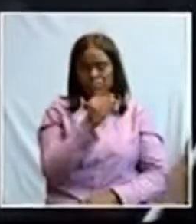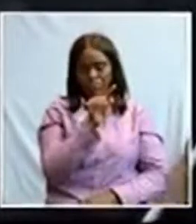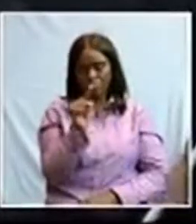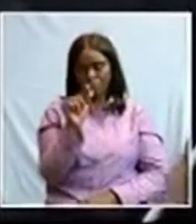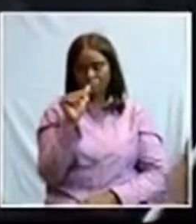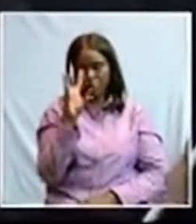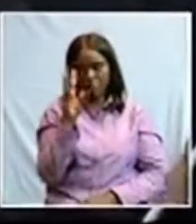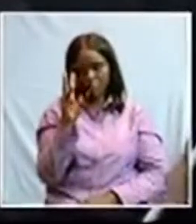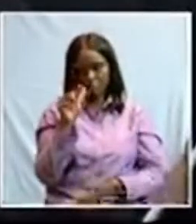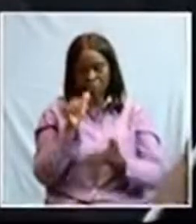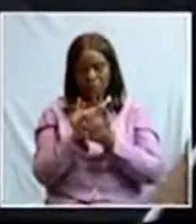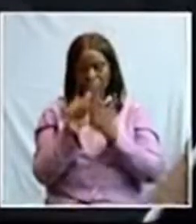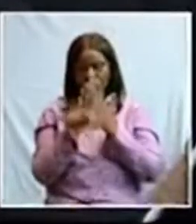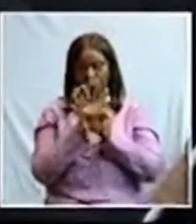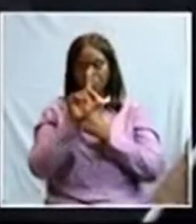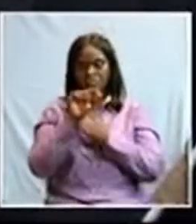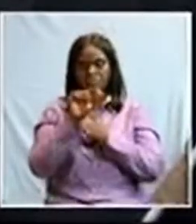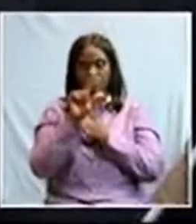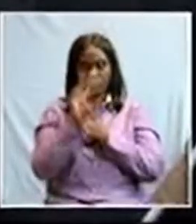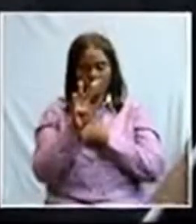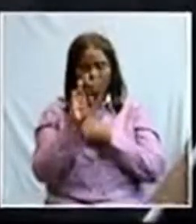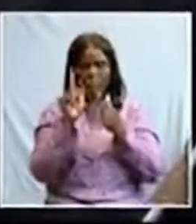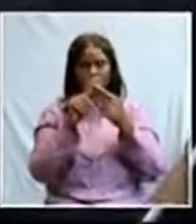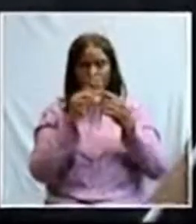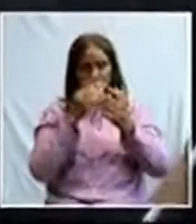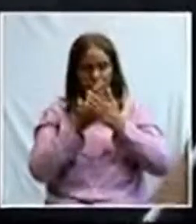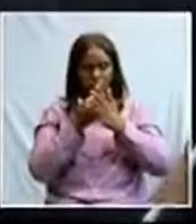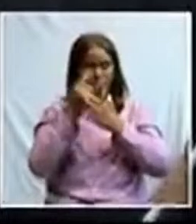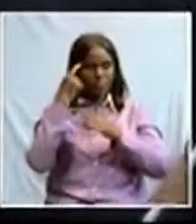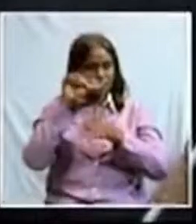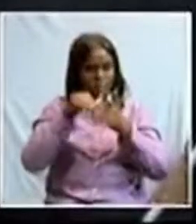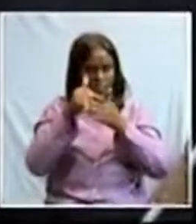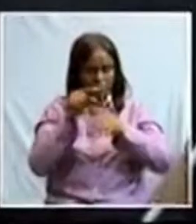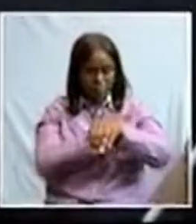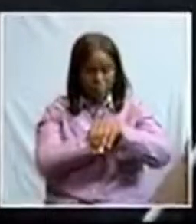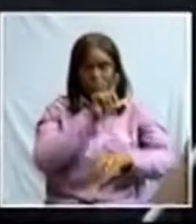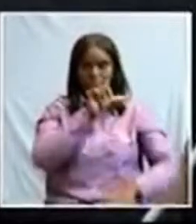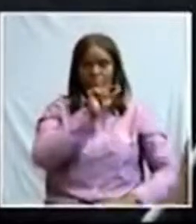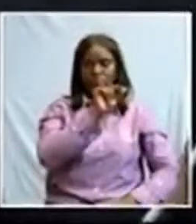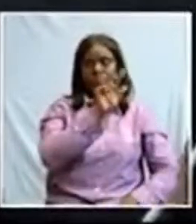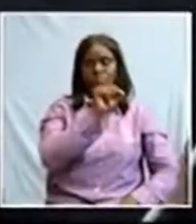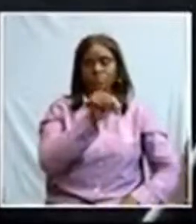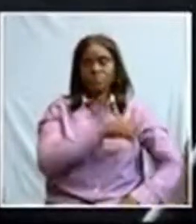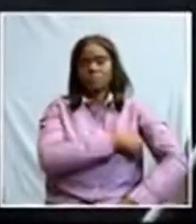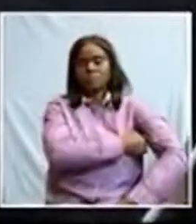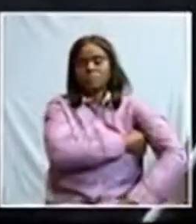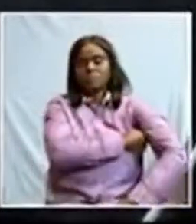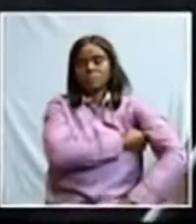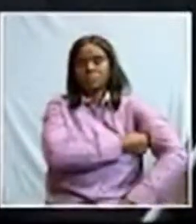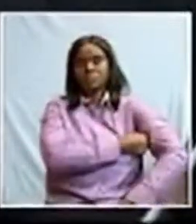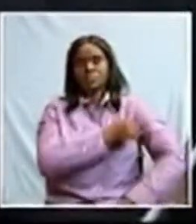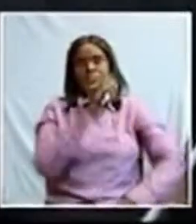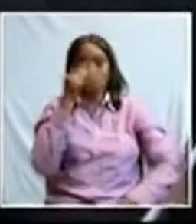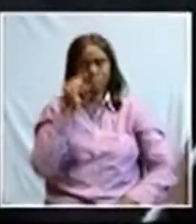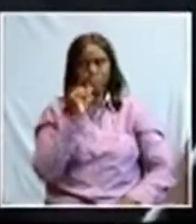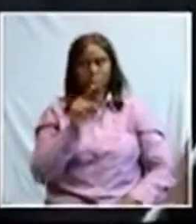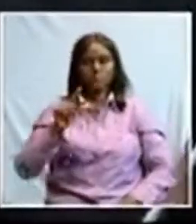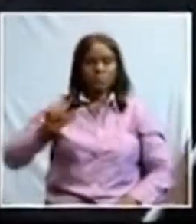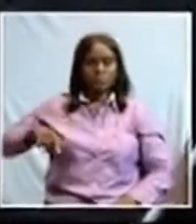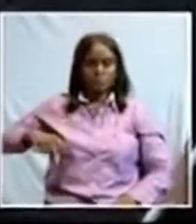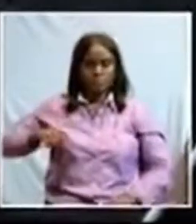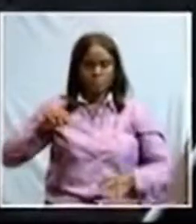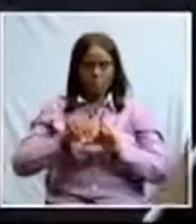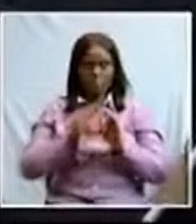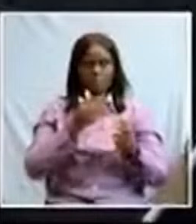April 2024, but the funding is for 2022. Why the delay in